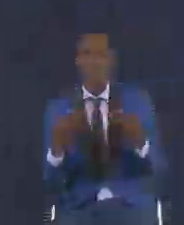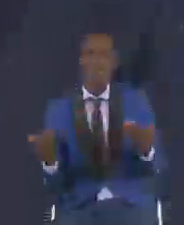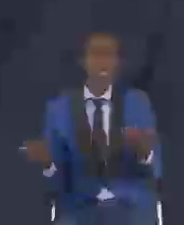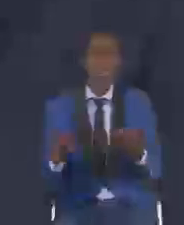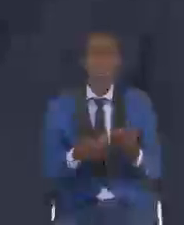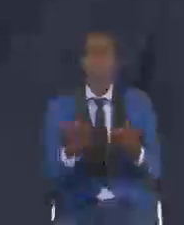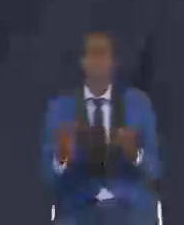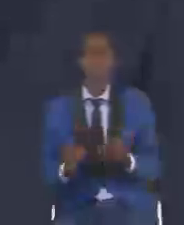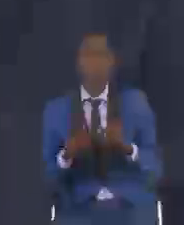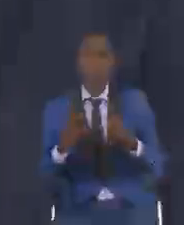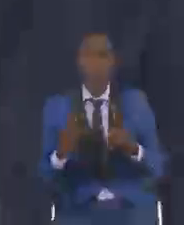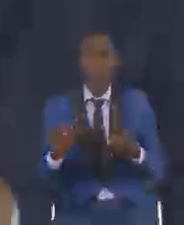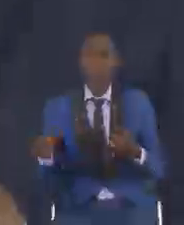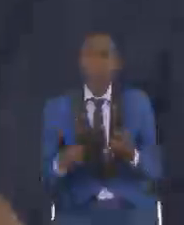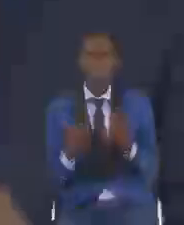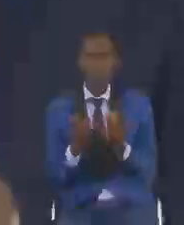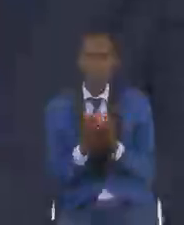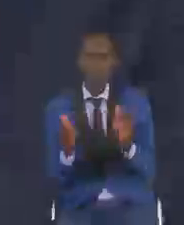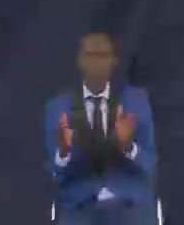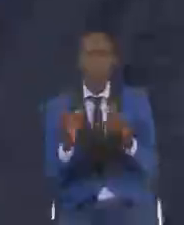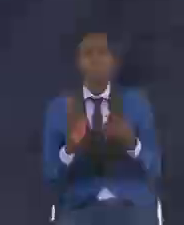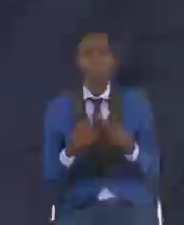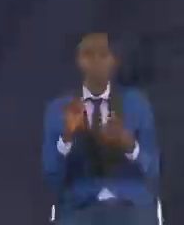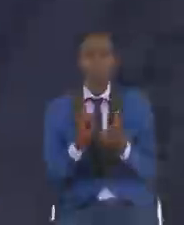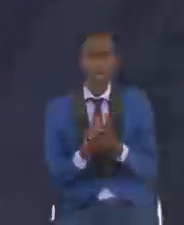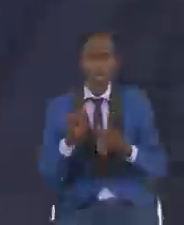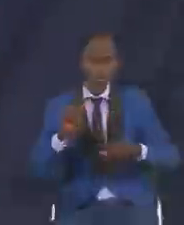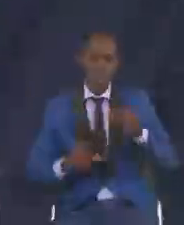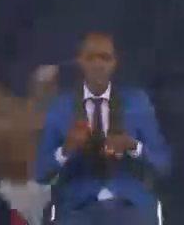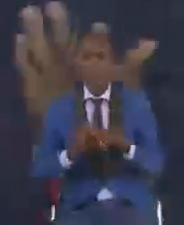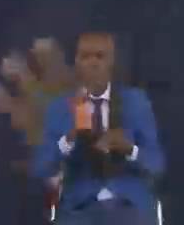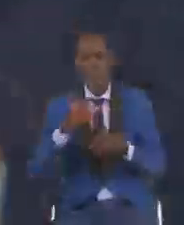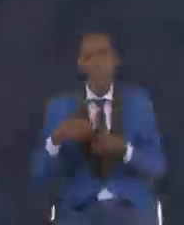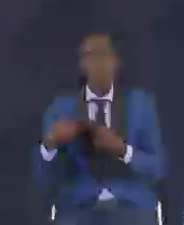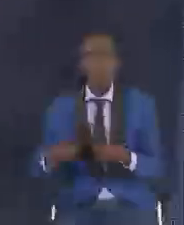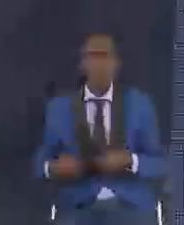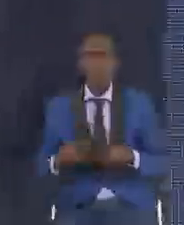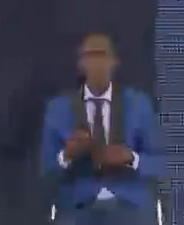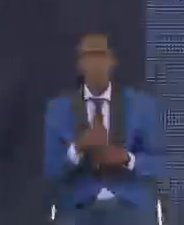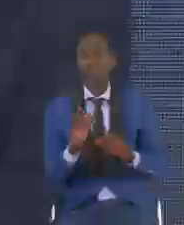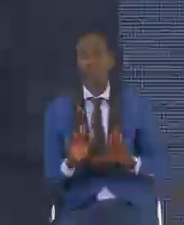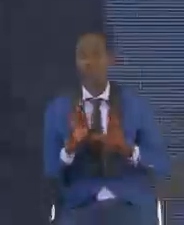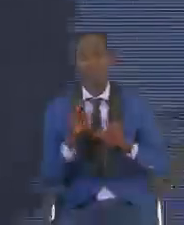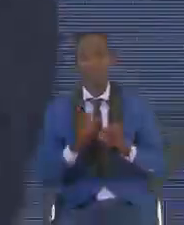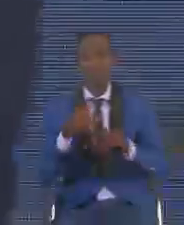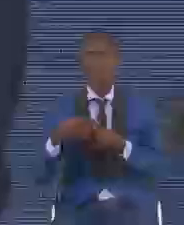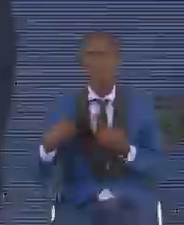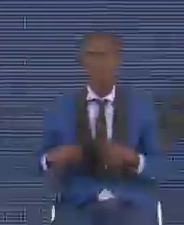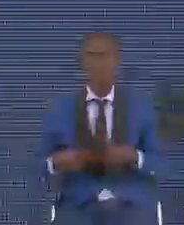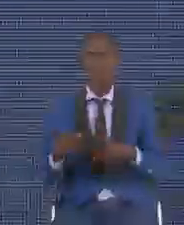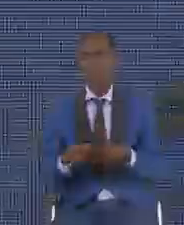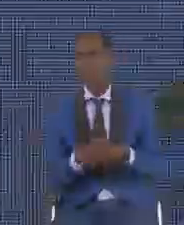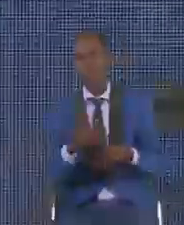give any space to any doubt in your heart, any fear in your heart, any